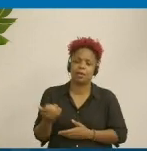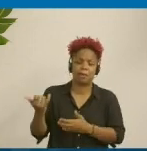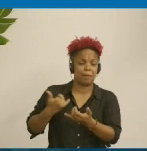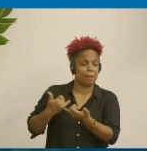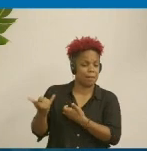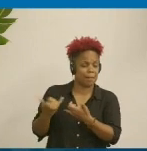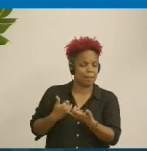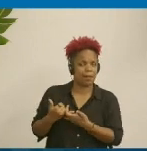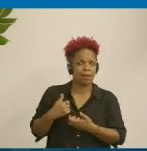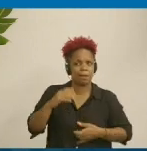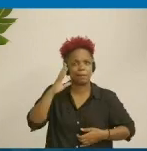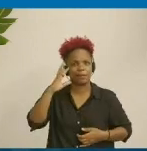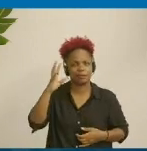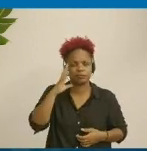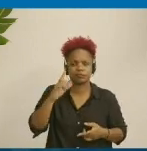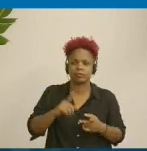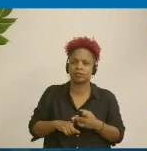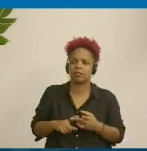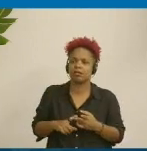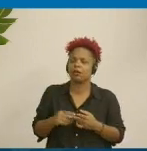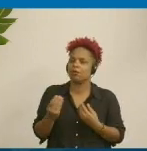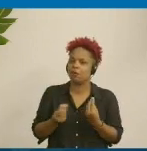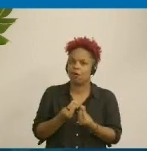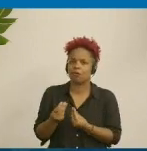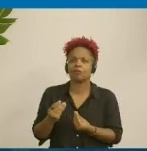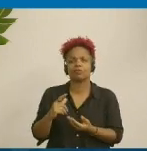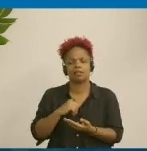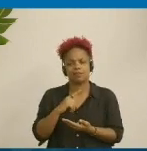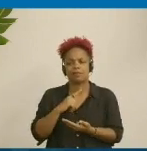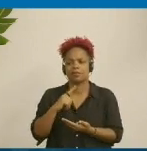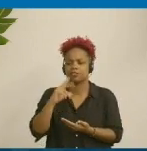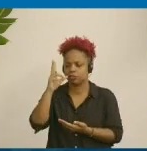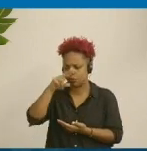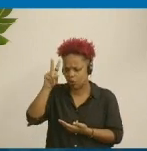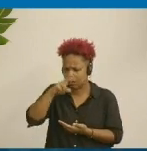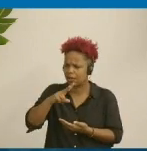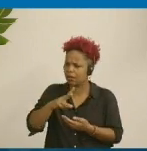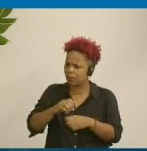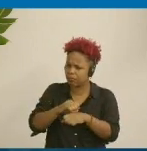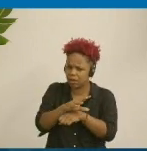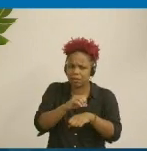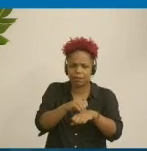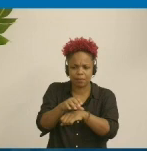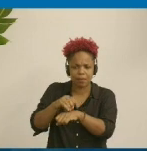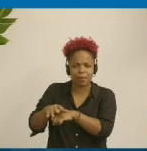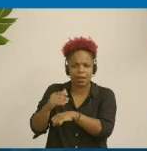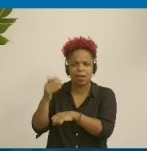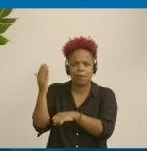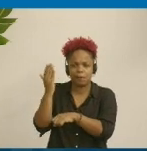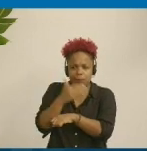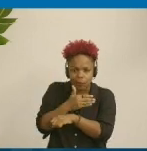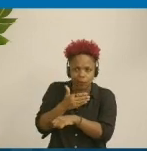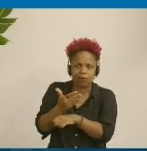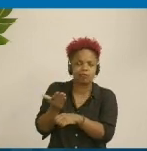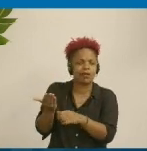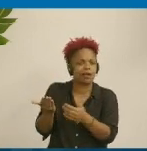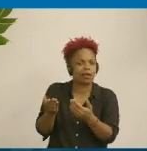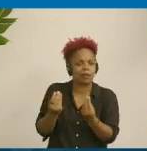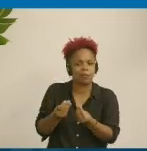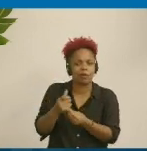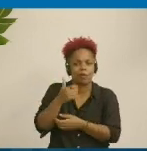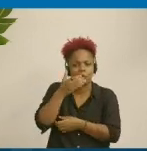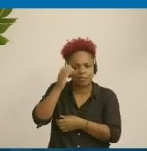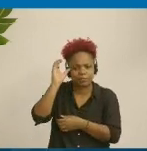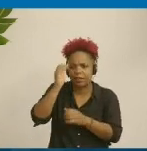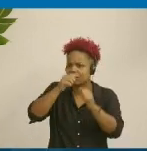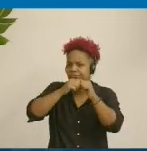my smartphone there to tell those stories, to surface that evidence. And a phrase that I love a lot that I want us to think about throughout our time